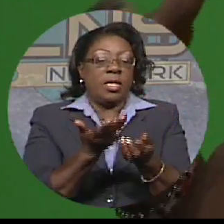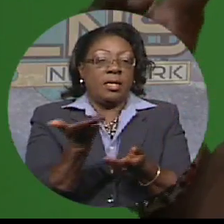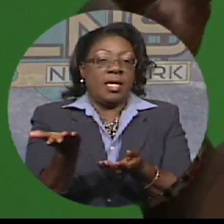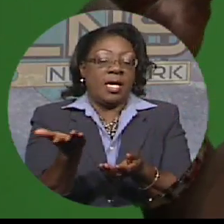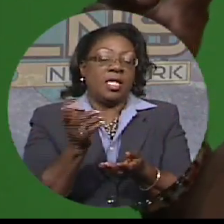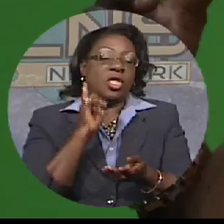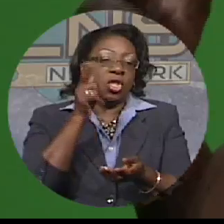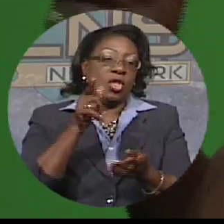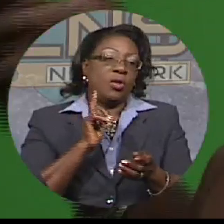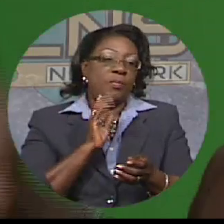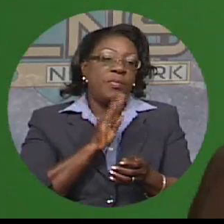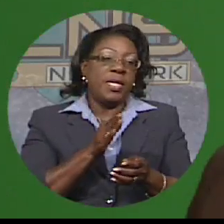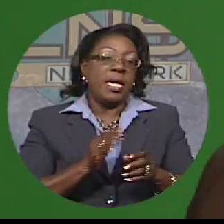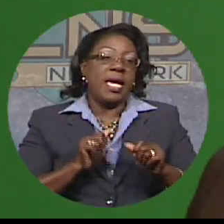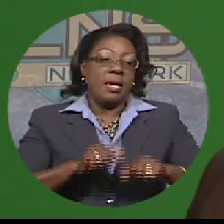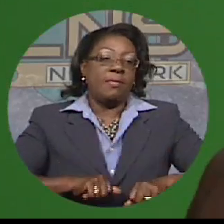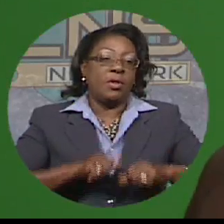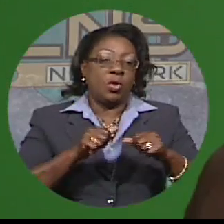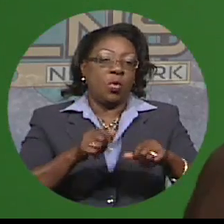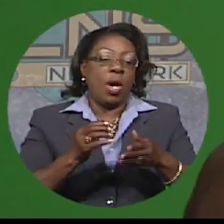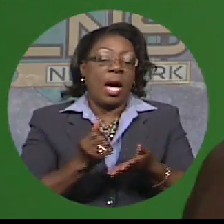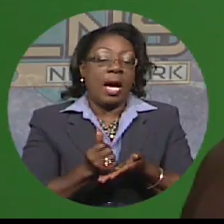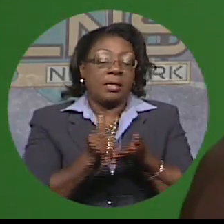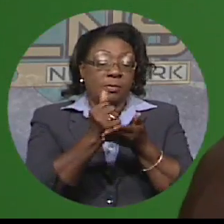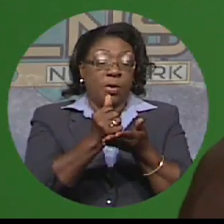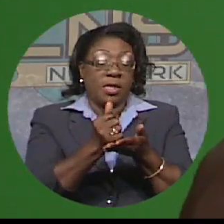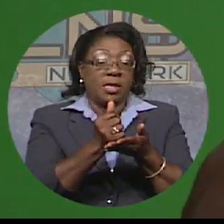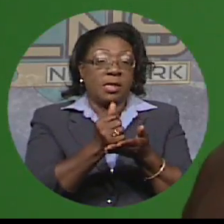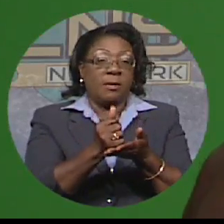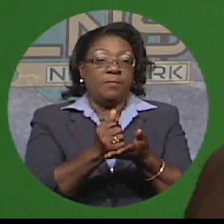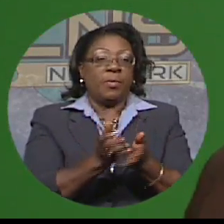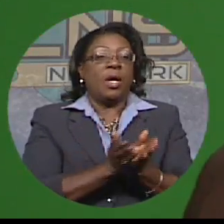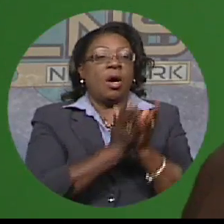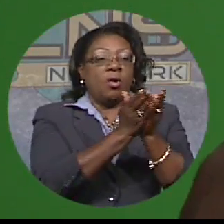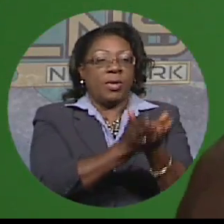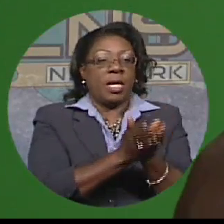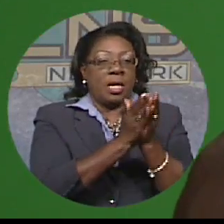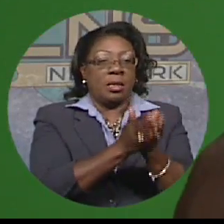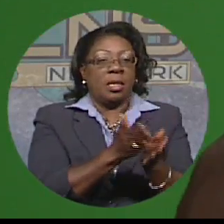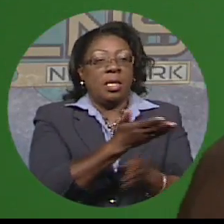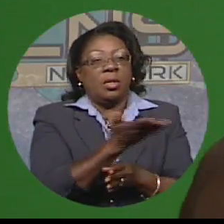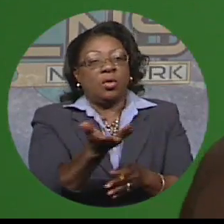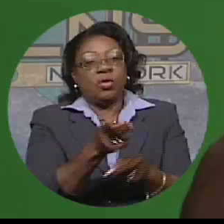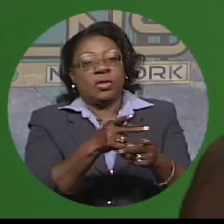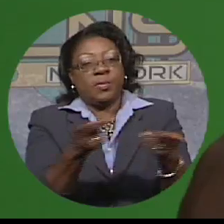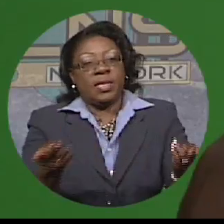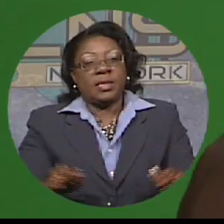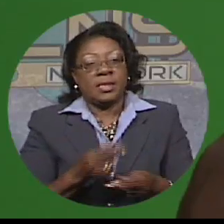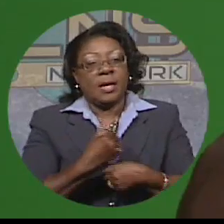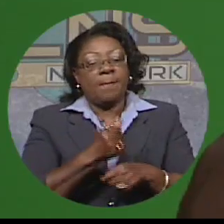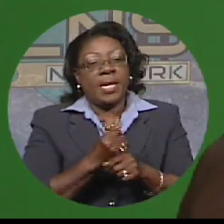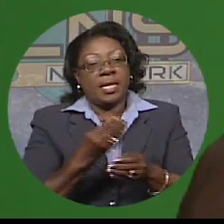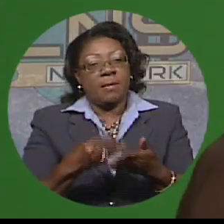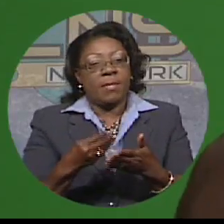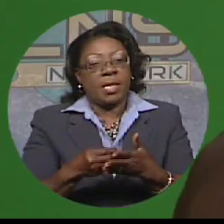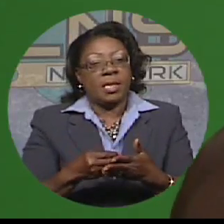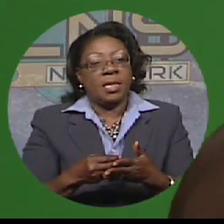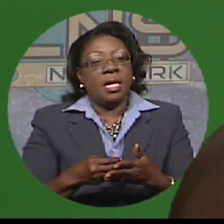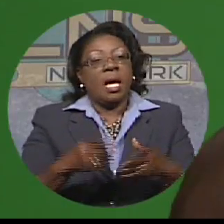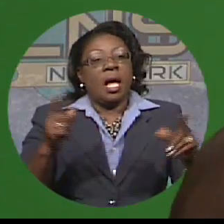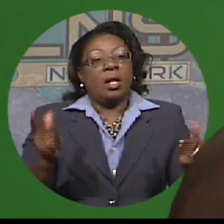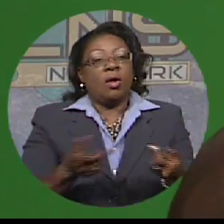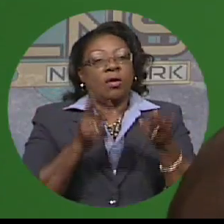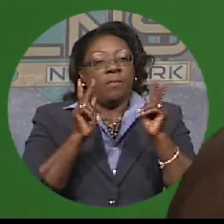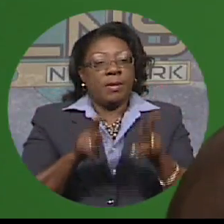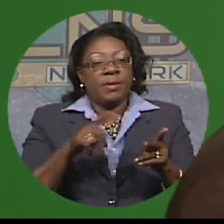boatyard, the other areas where they do the kind of boat working, those places are making money. Now, a lot of people are saying Grand Bahamas is